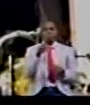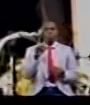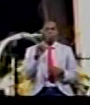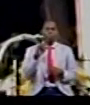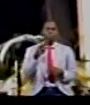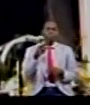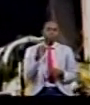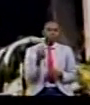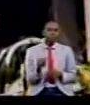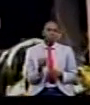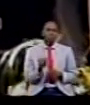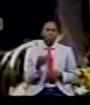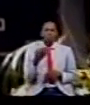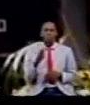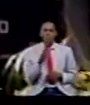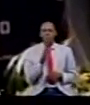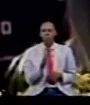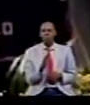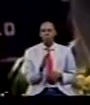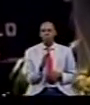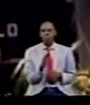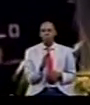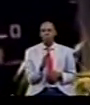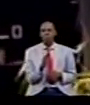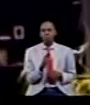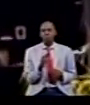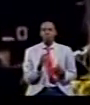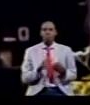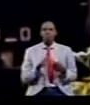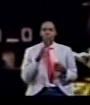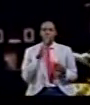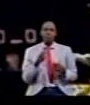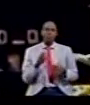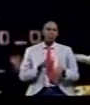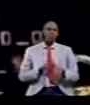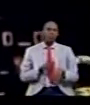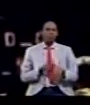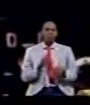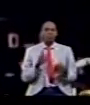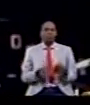Amen. Let's call upon the name of the Lord, that untimely death,